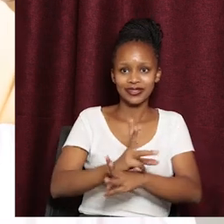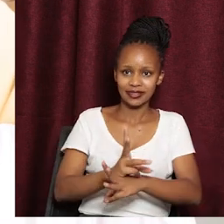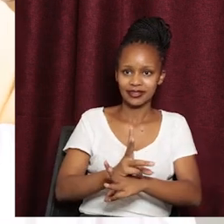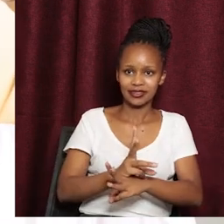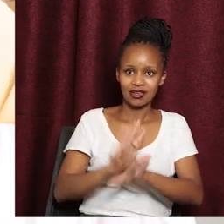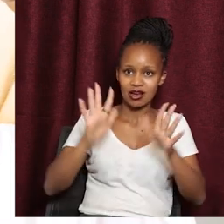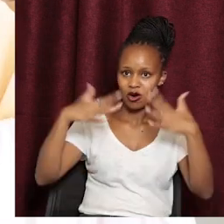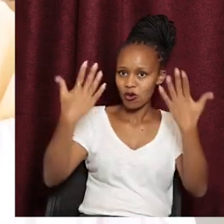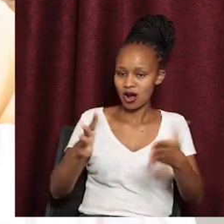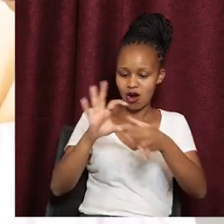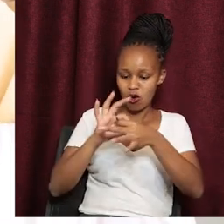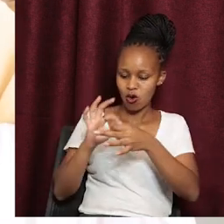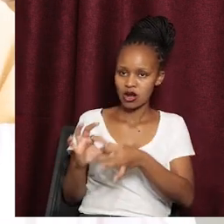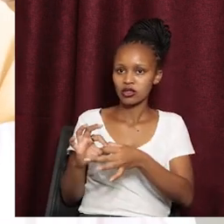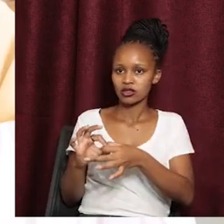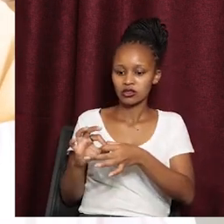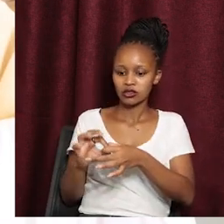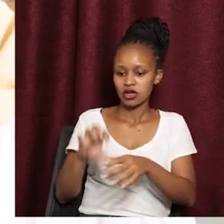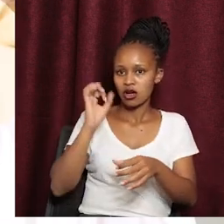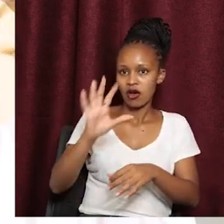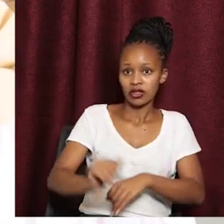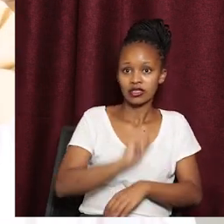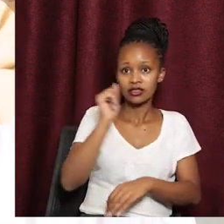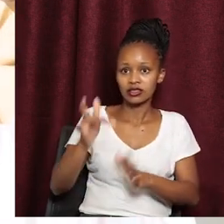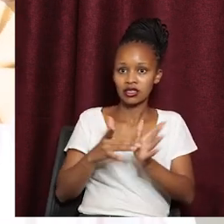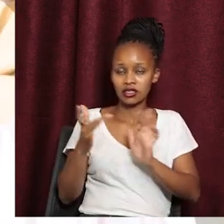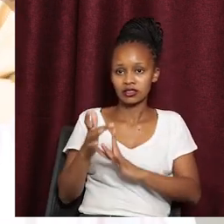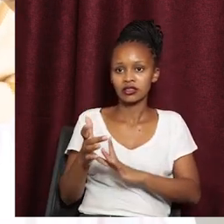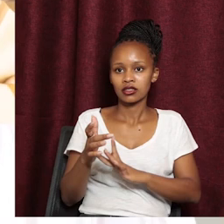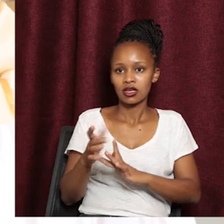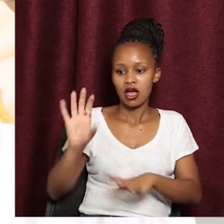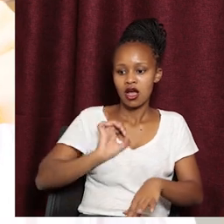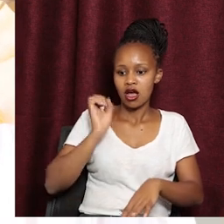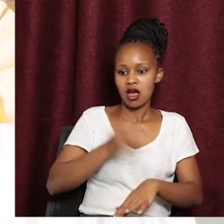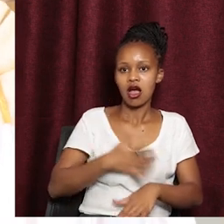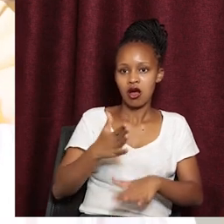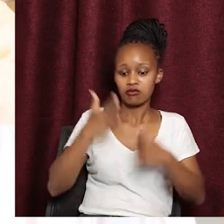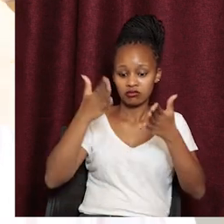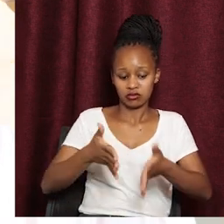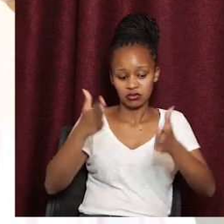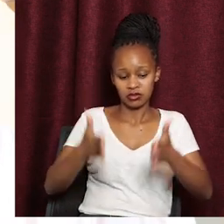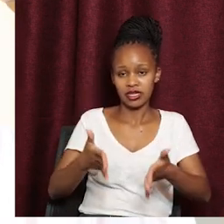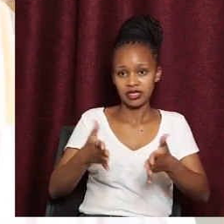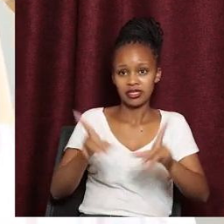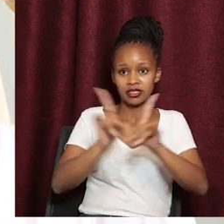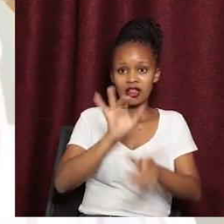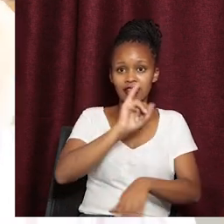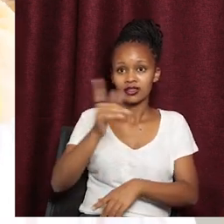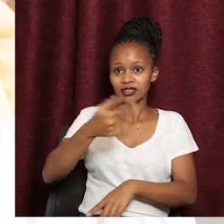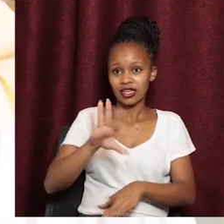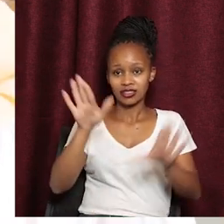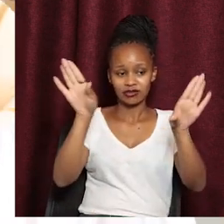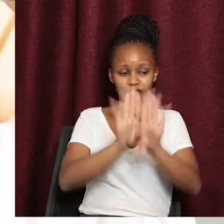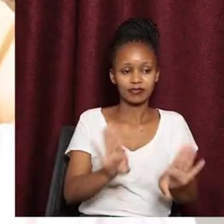connection of the resurrection of Jesus to our present situation, those of us who are under the lockdown, those who